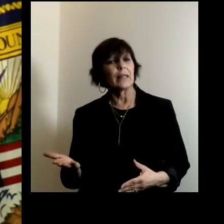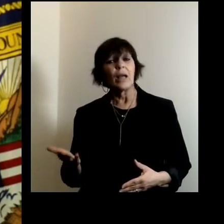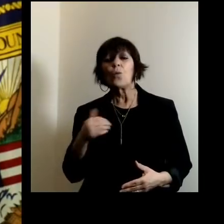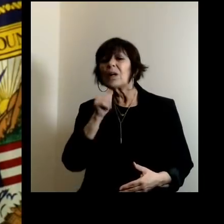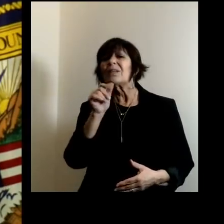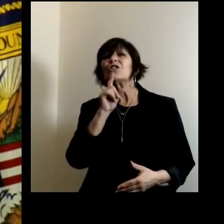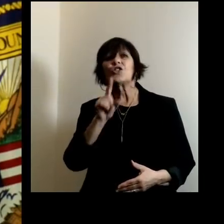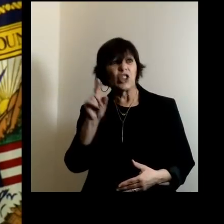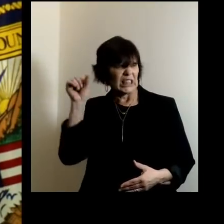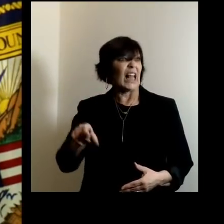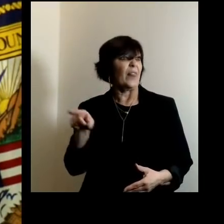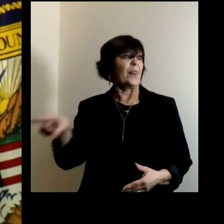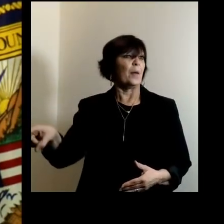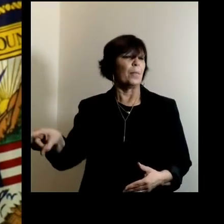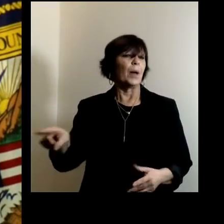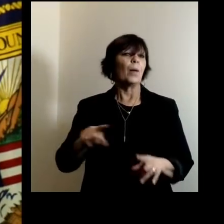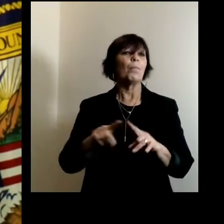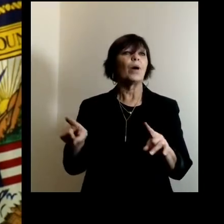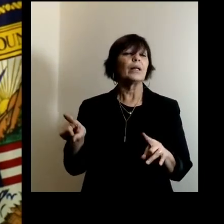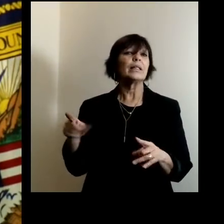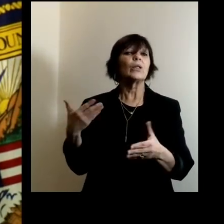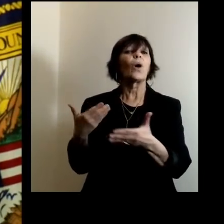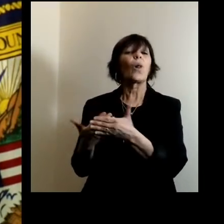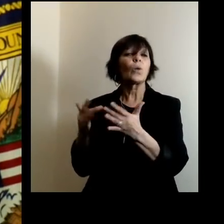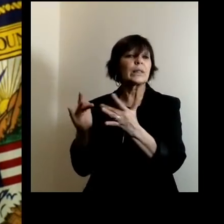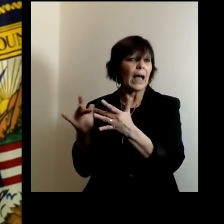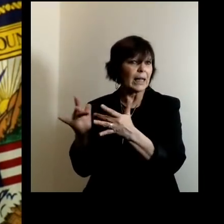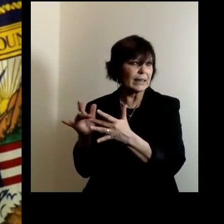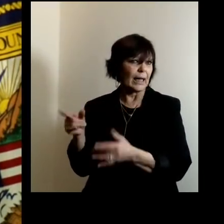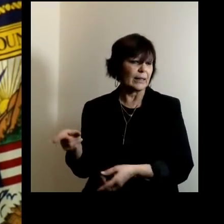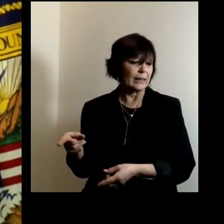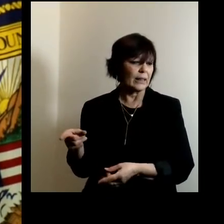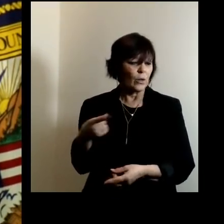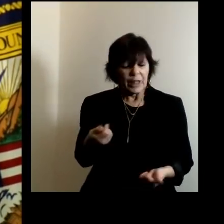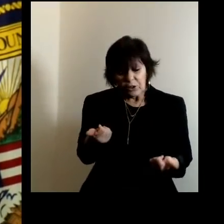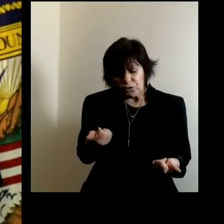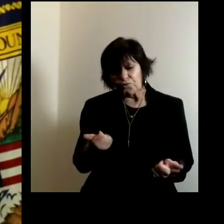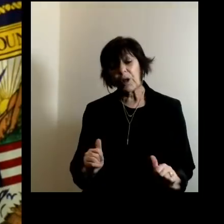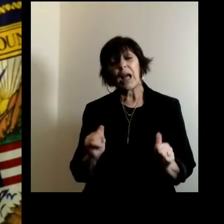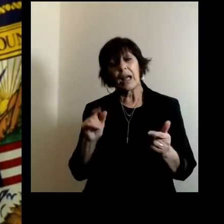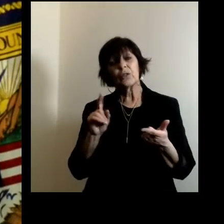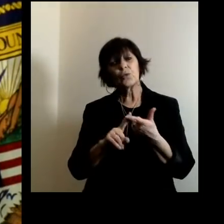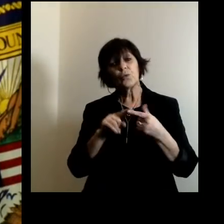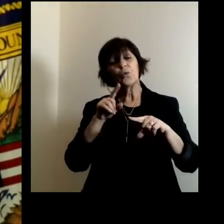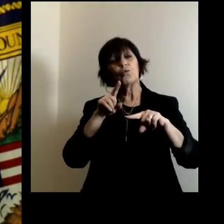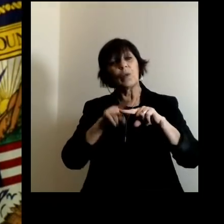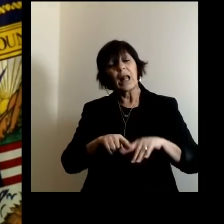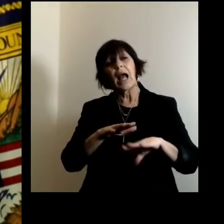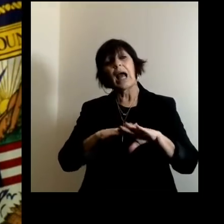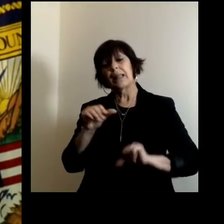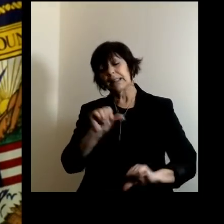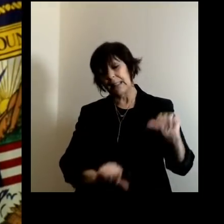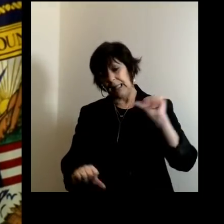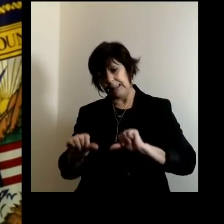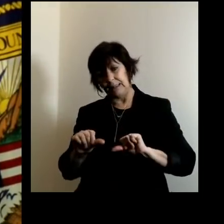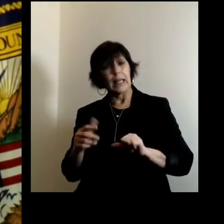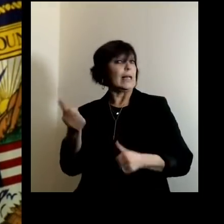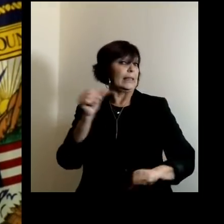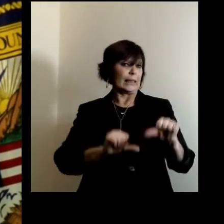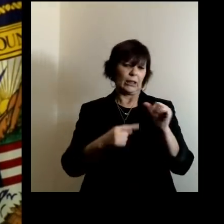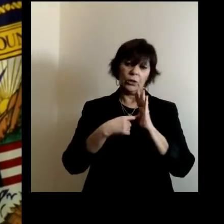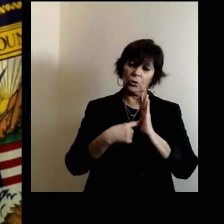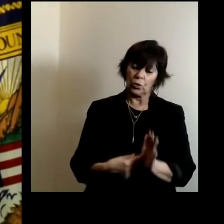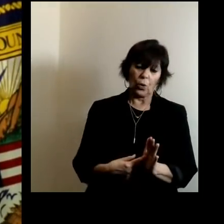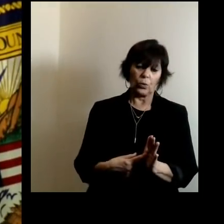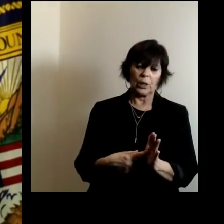there, but we will list it as a place of close contact. So we try to rely on the science, and the science has shown that there are super